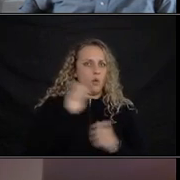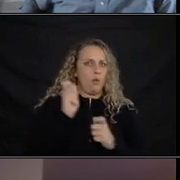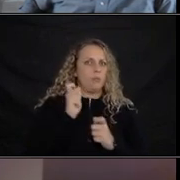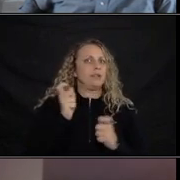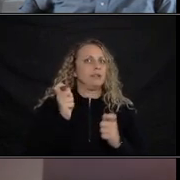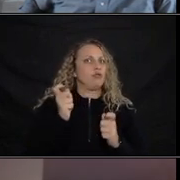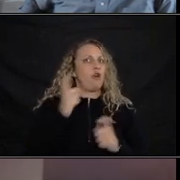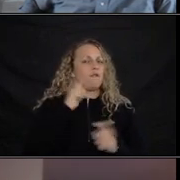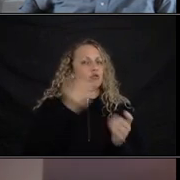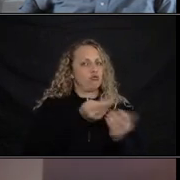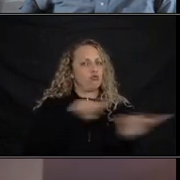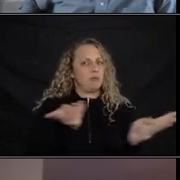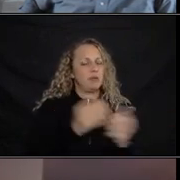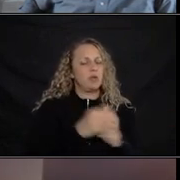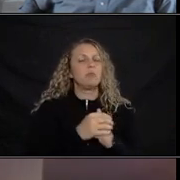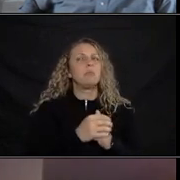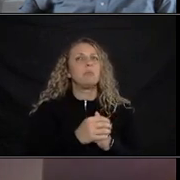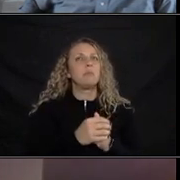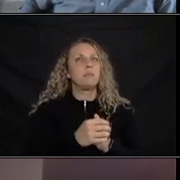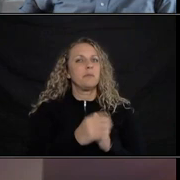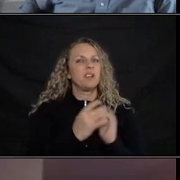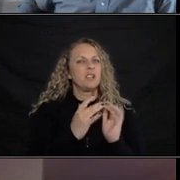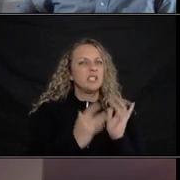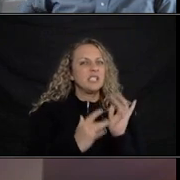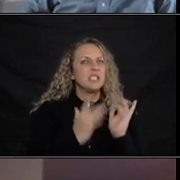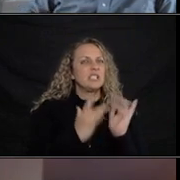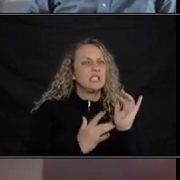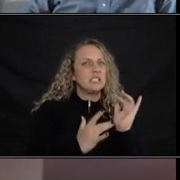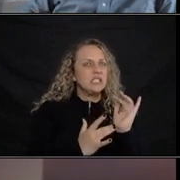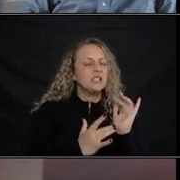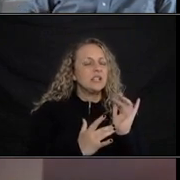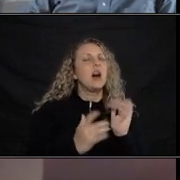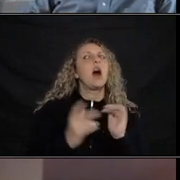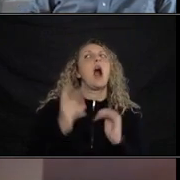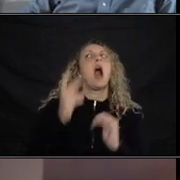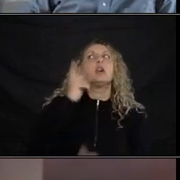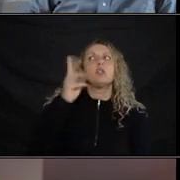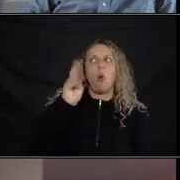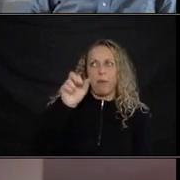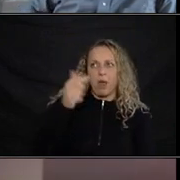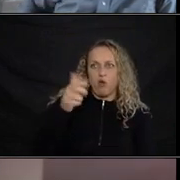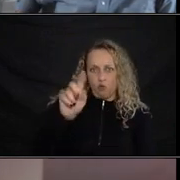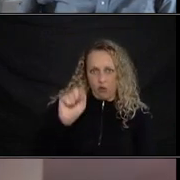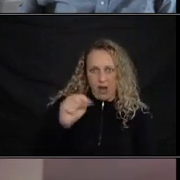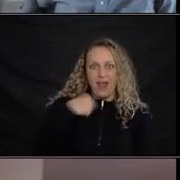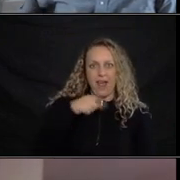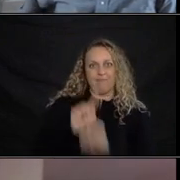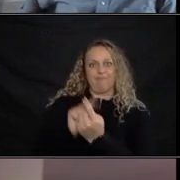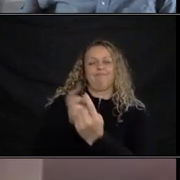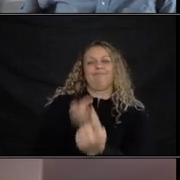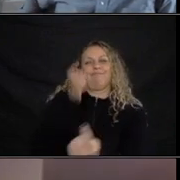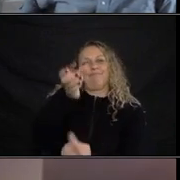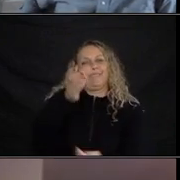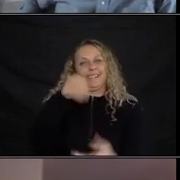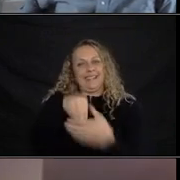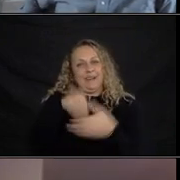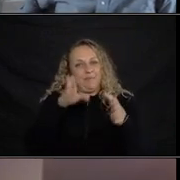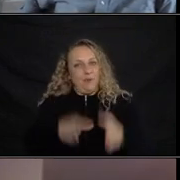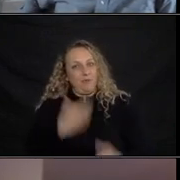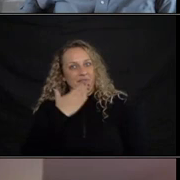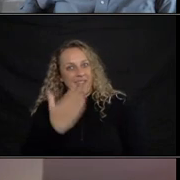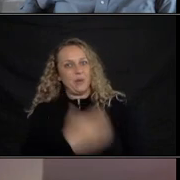distributing those. But I did get to see Mayor Grant yesterday. It was nice to be able to deliver that in person. Thank you.